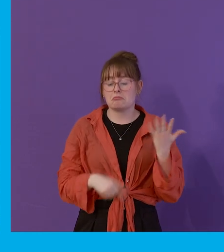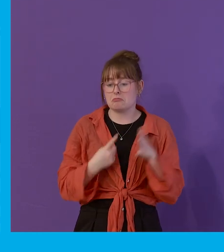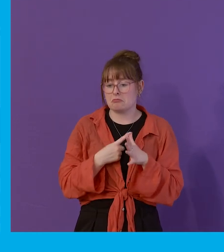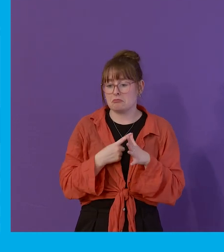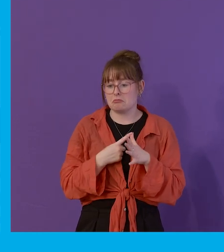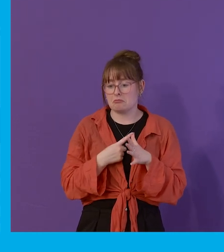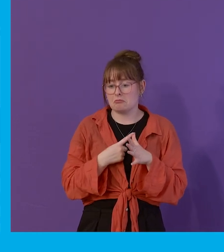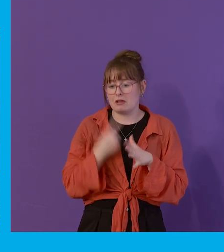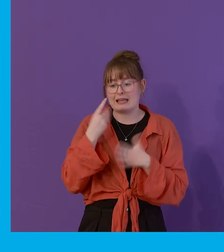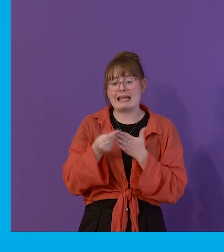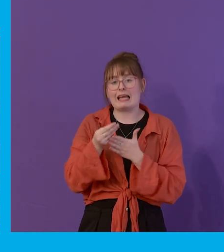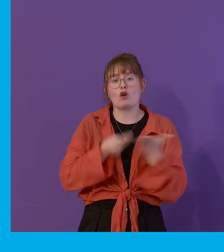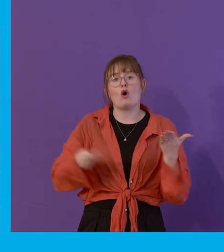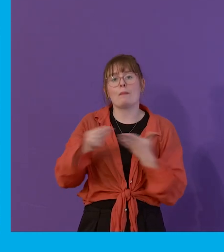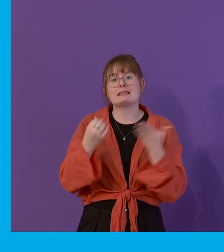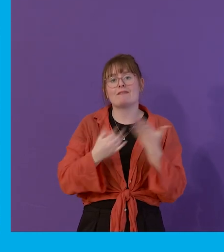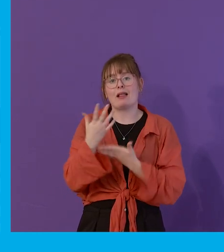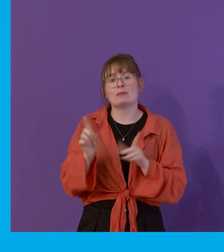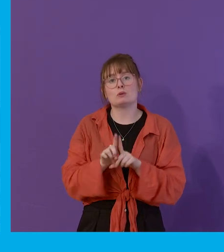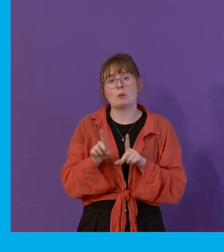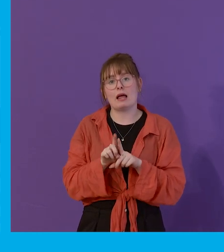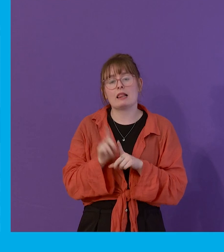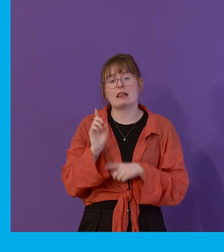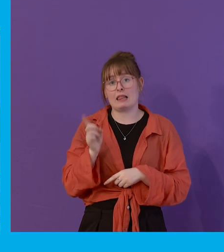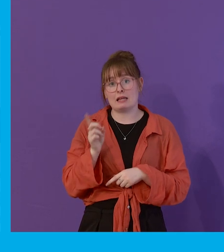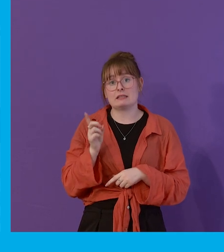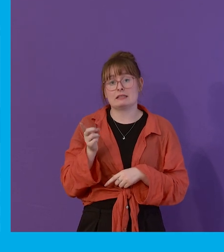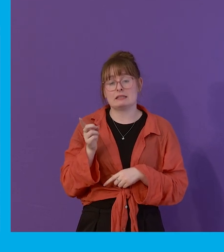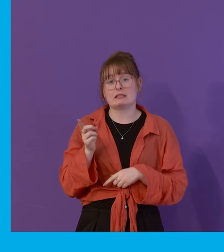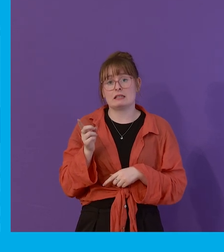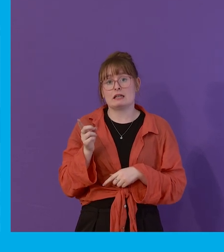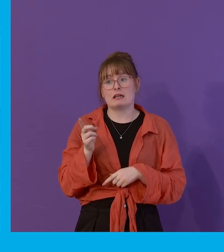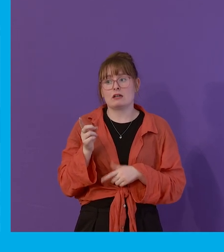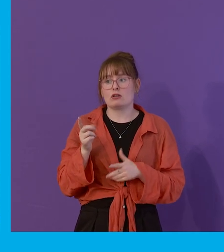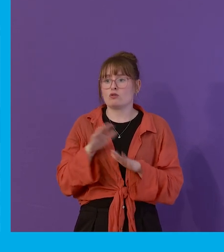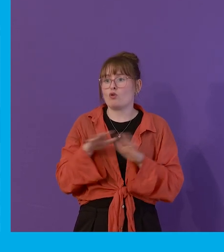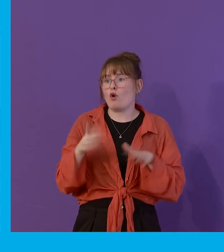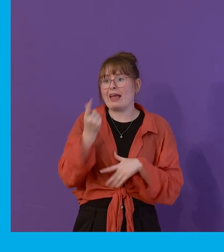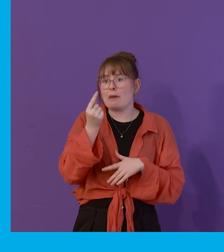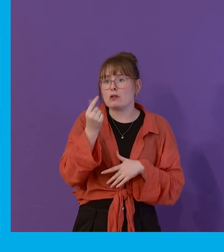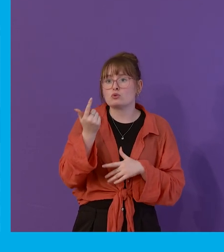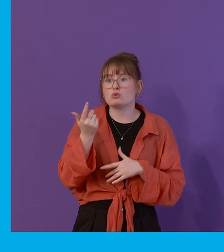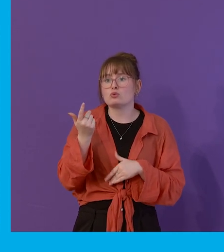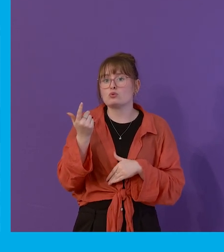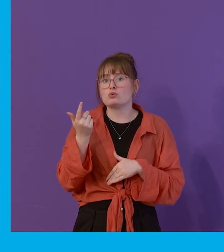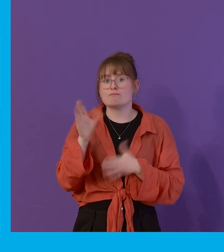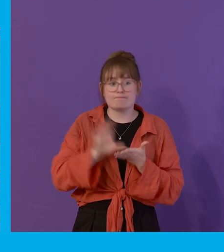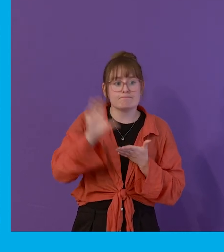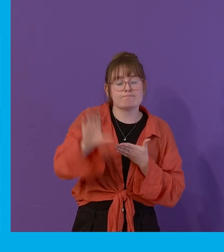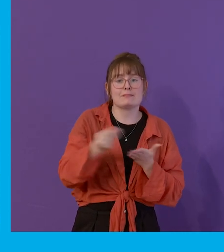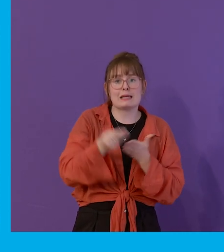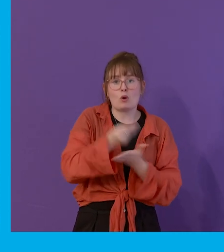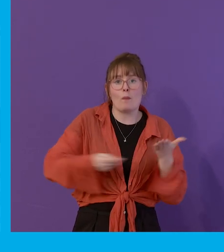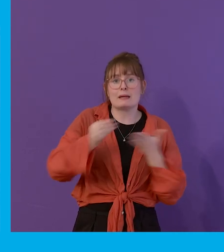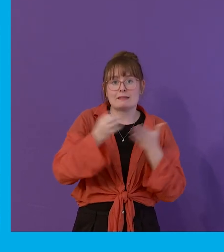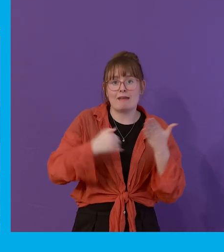I think economic development also, the inability to fund economic development to the